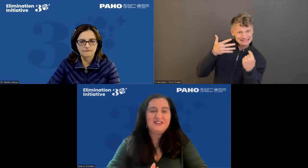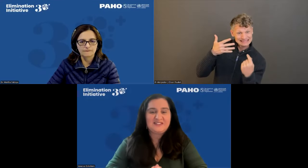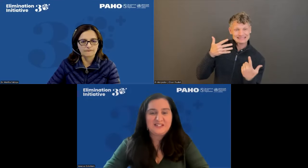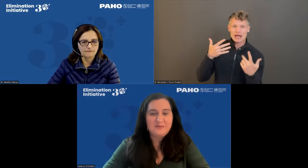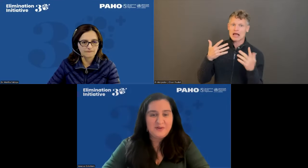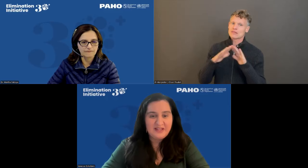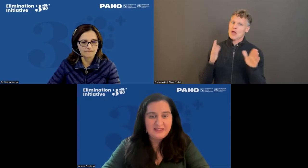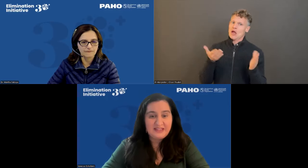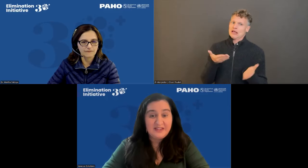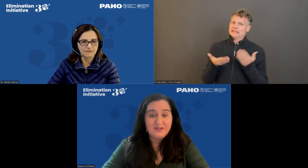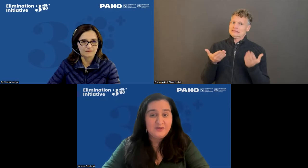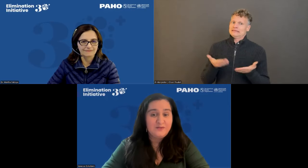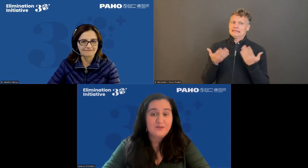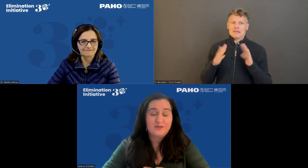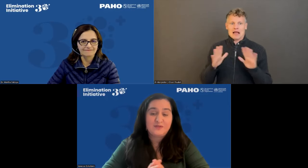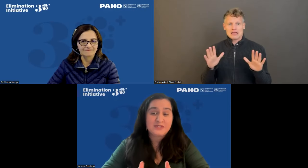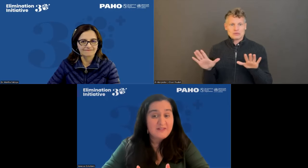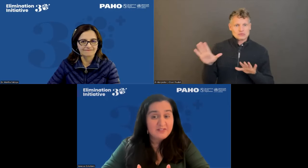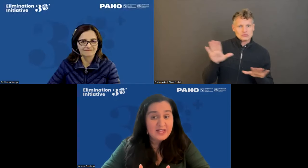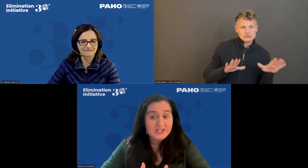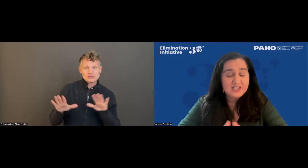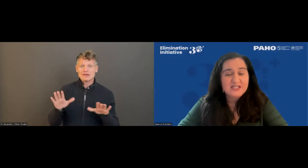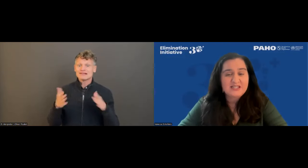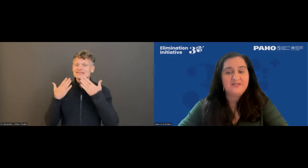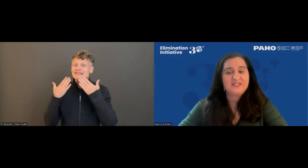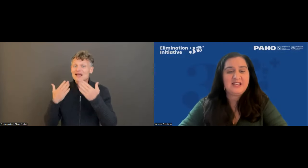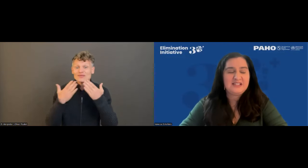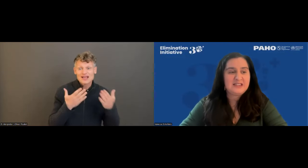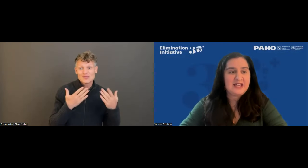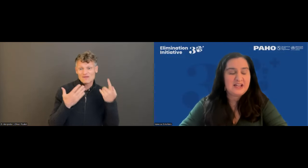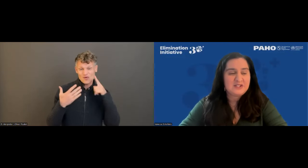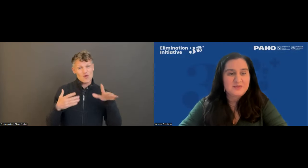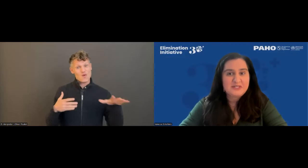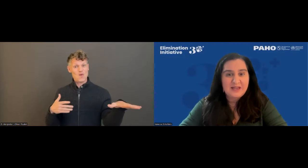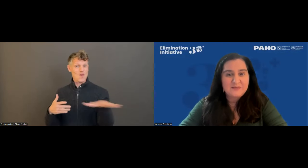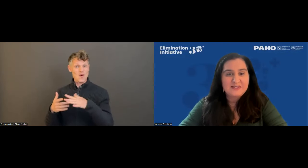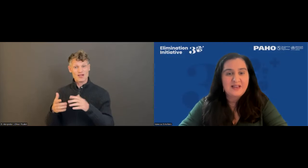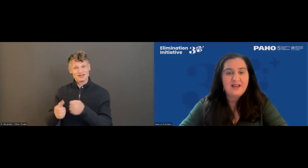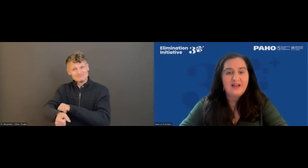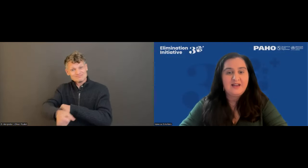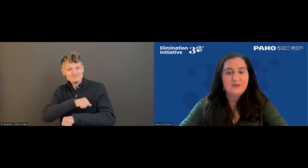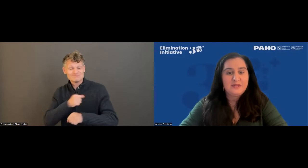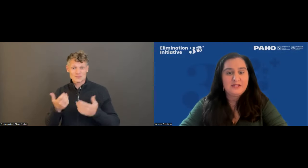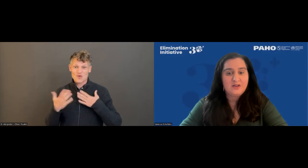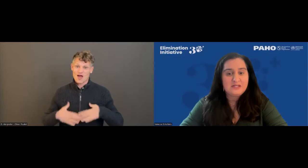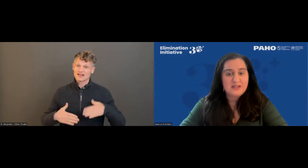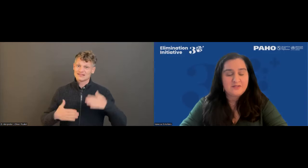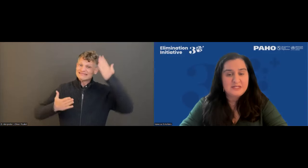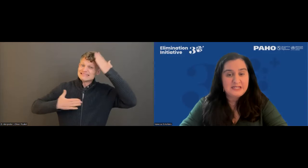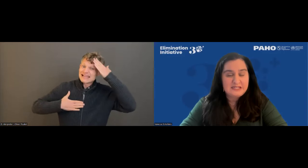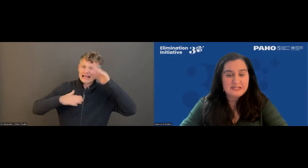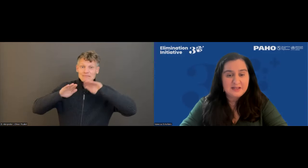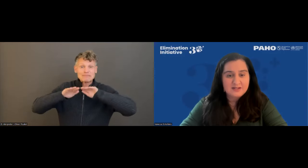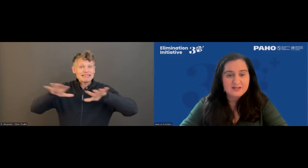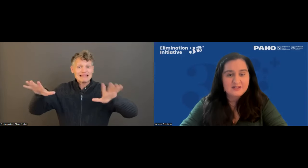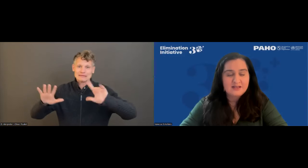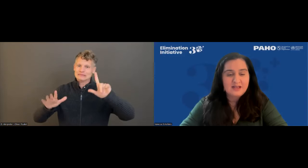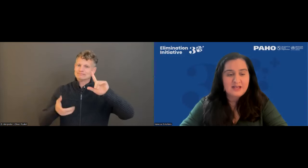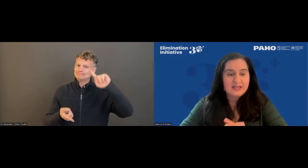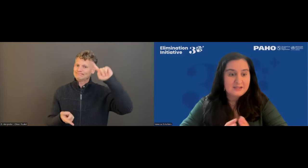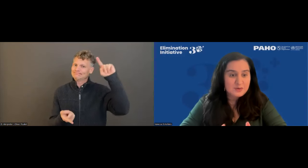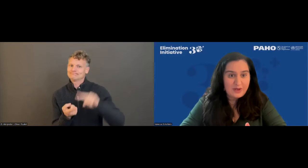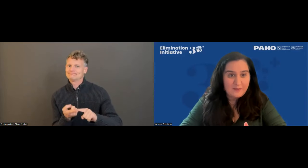Thank you, Dr. Saboya. Thank you for those reflections, emphasizing the actionable steps that we can all take from today's